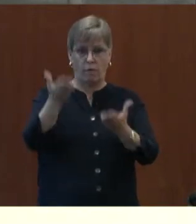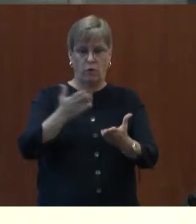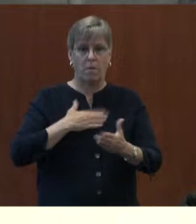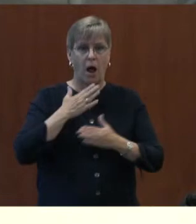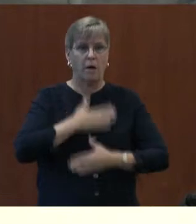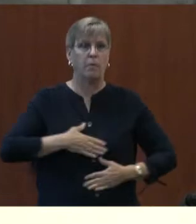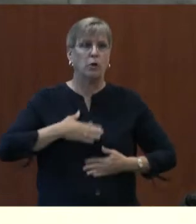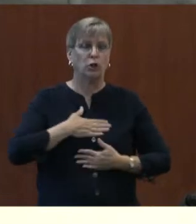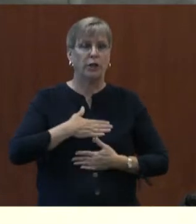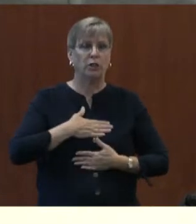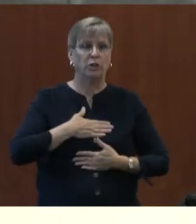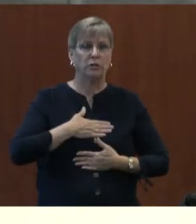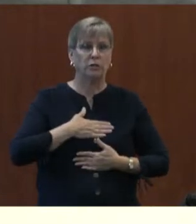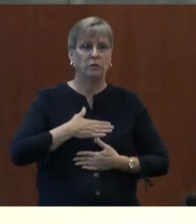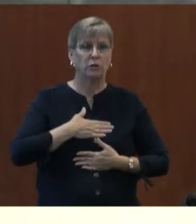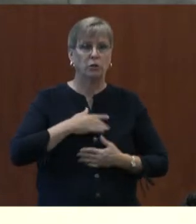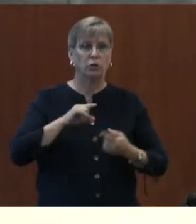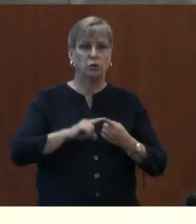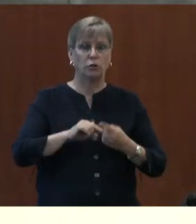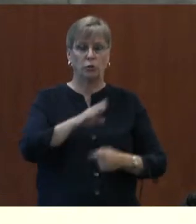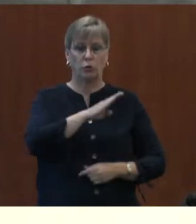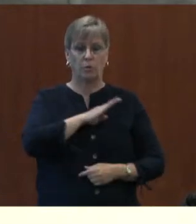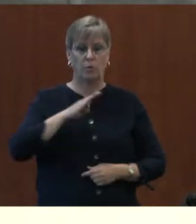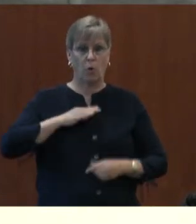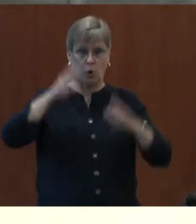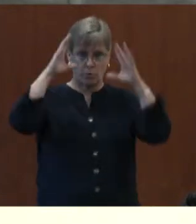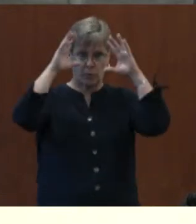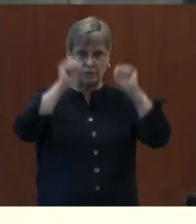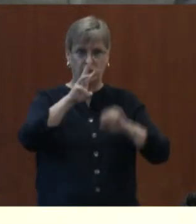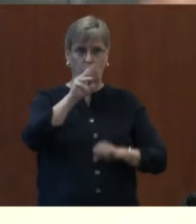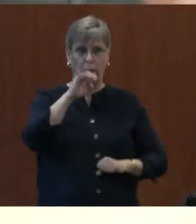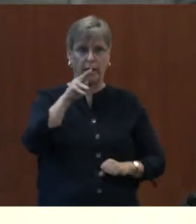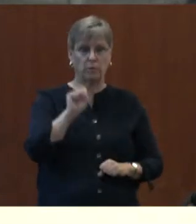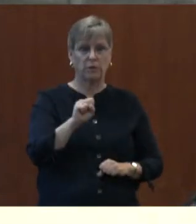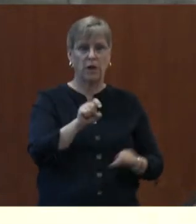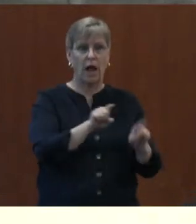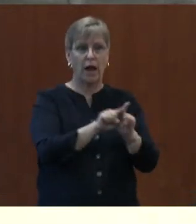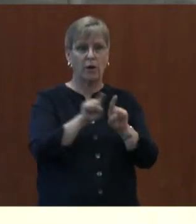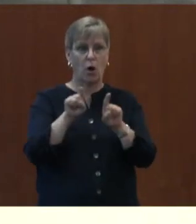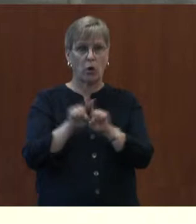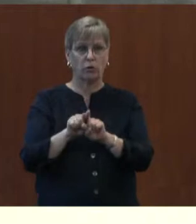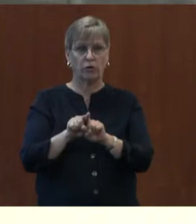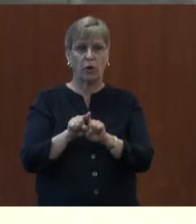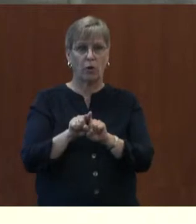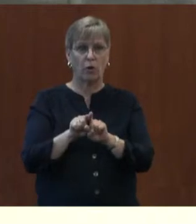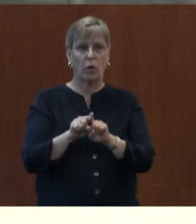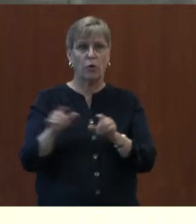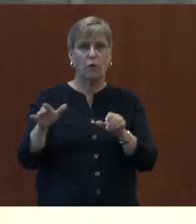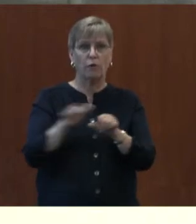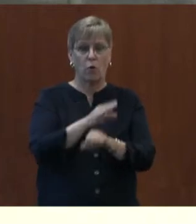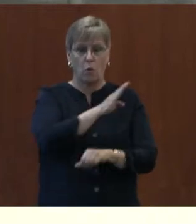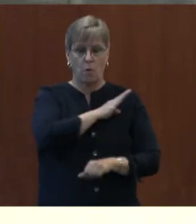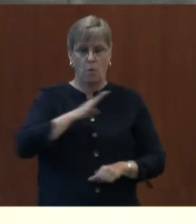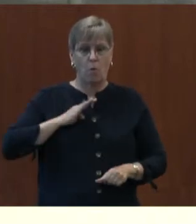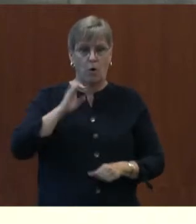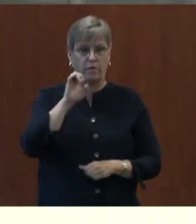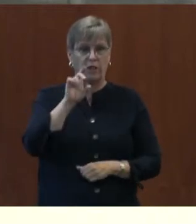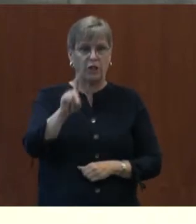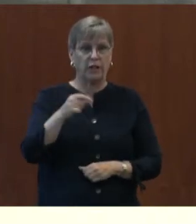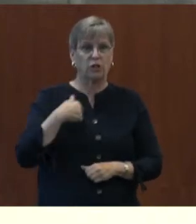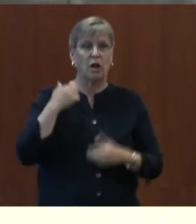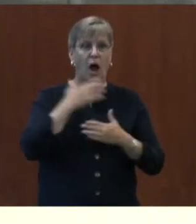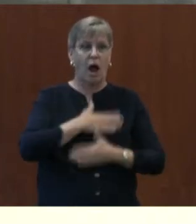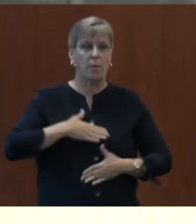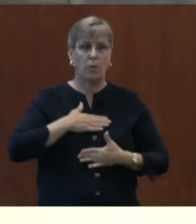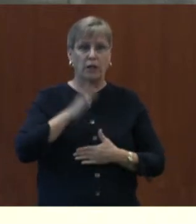appreciation to Board President Williams as well as the full Board of Education. I